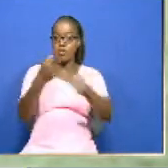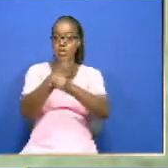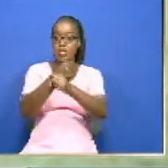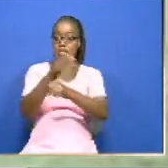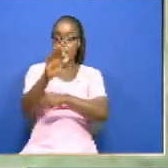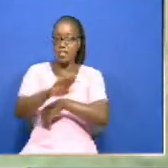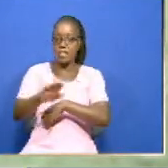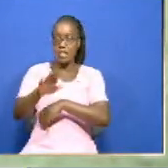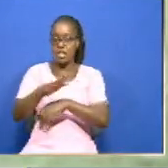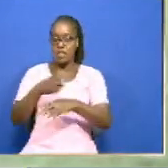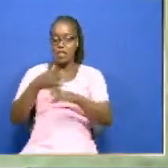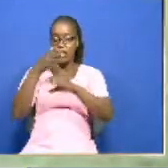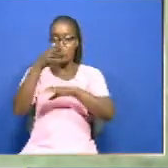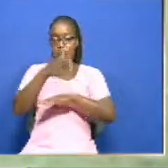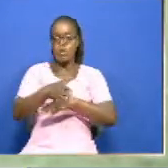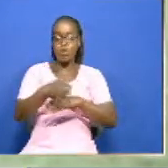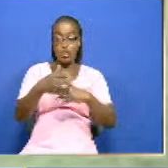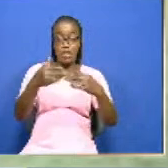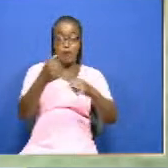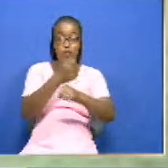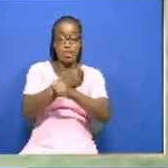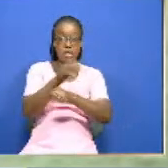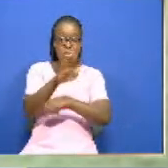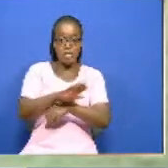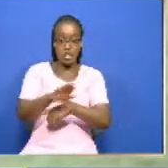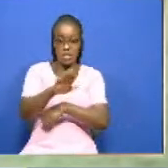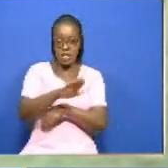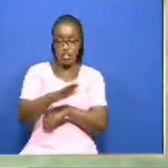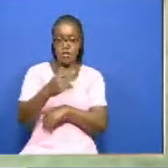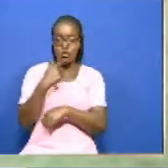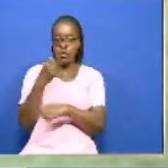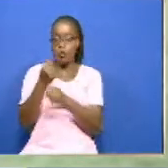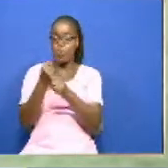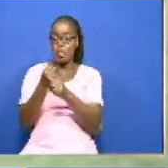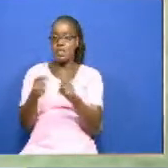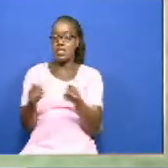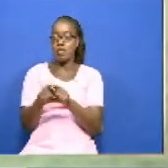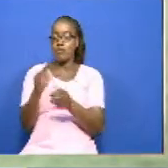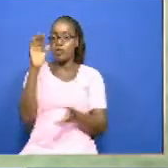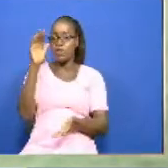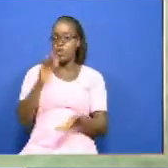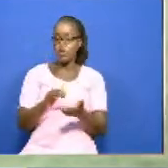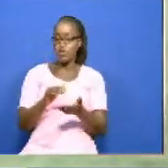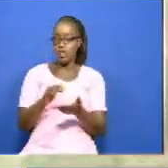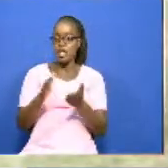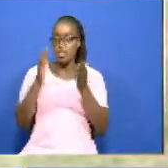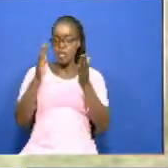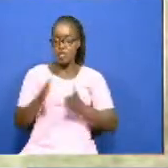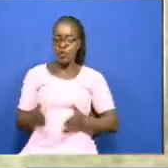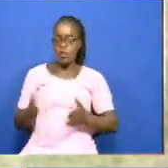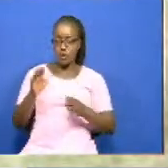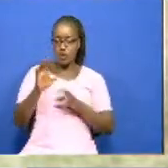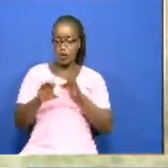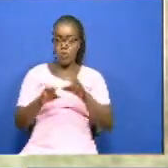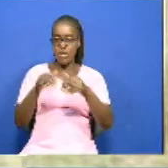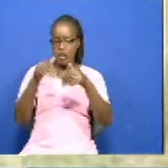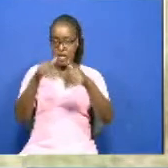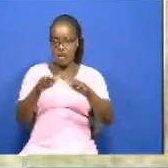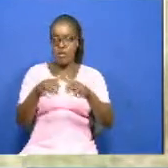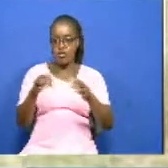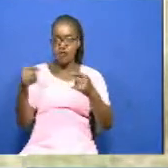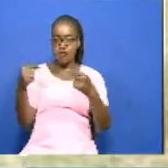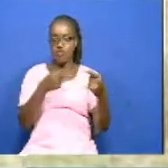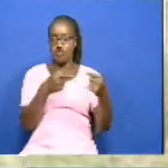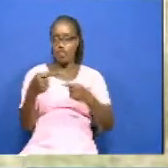don't come out of their protected areas. And so by doing this, we reduce that human-wildlife conflict. Beatrice